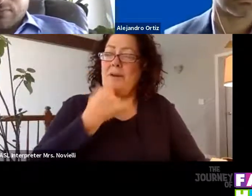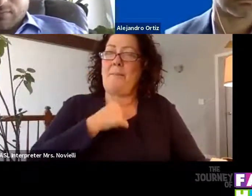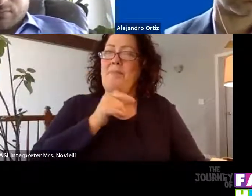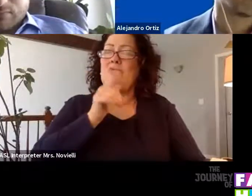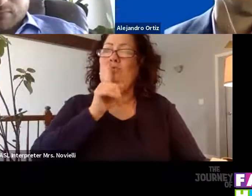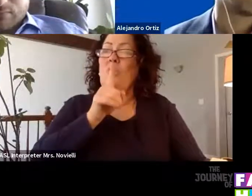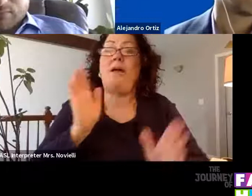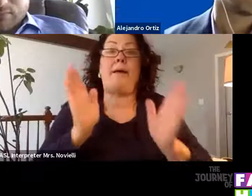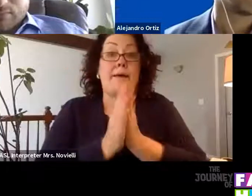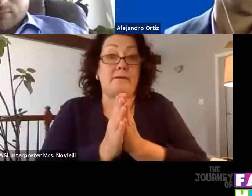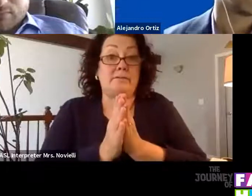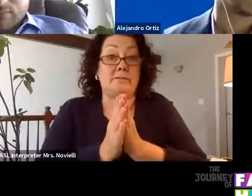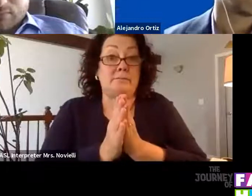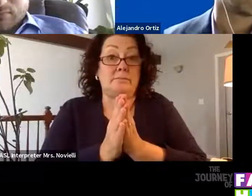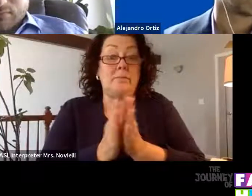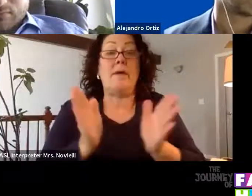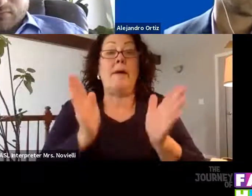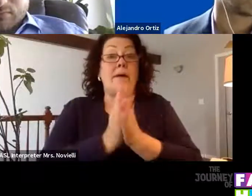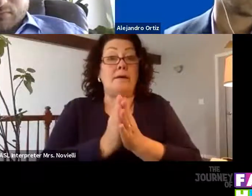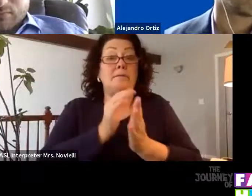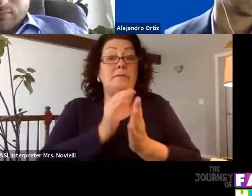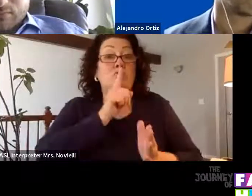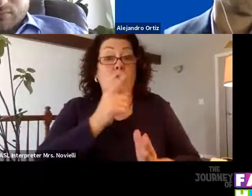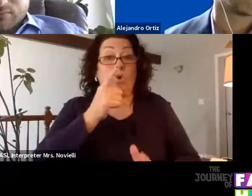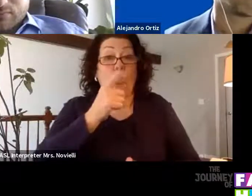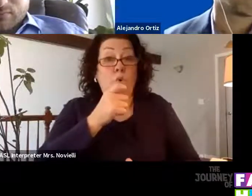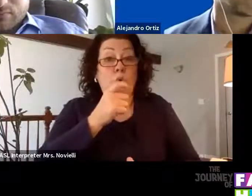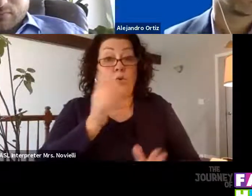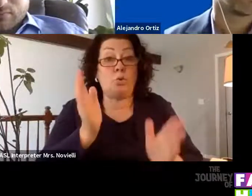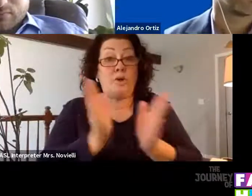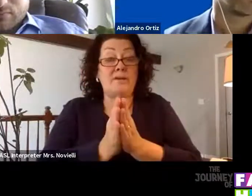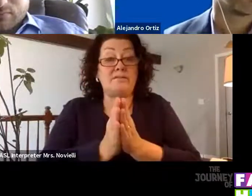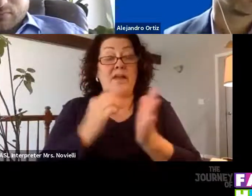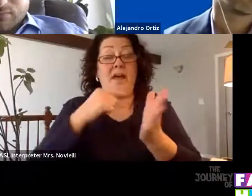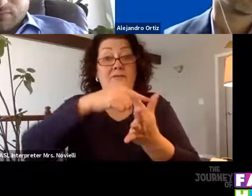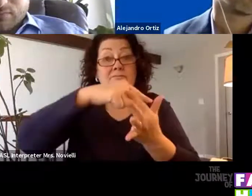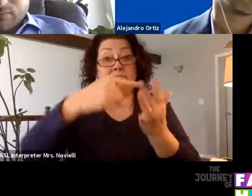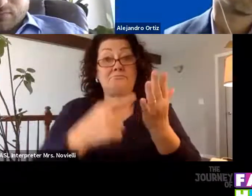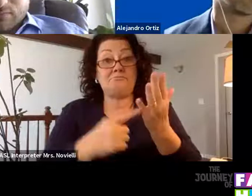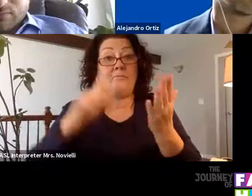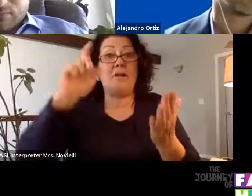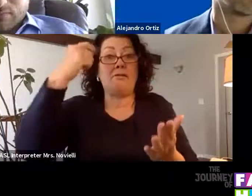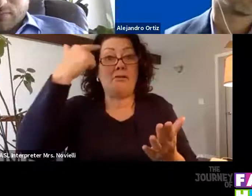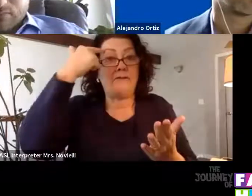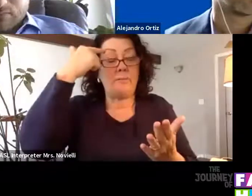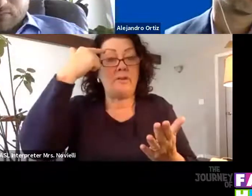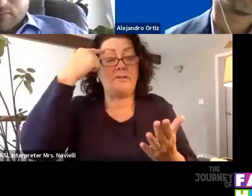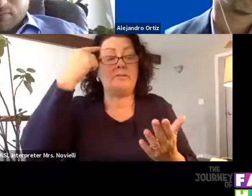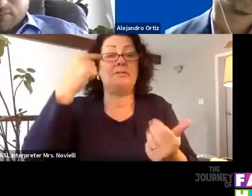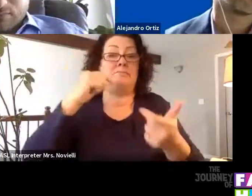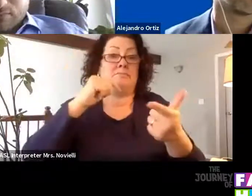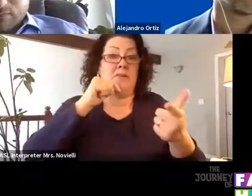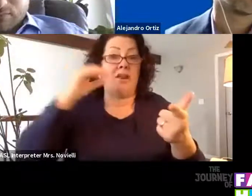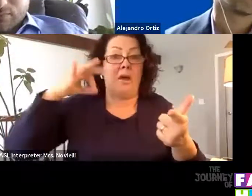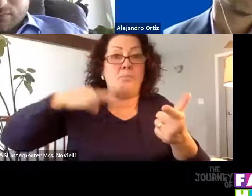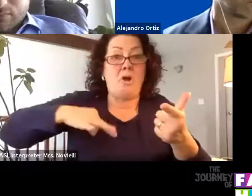know, you may not know who to ask, which may be part of the challenge, but, you know, there are an array of resources in government and the nonprofit